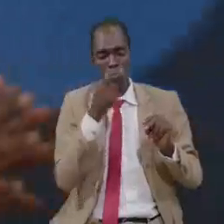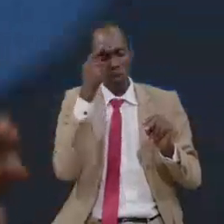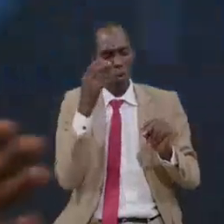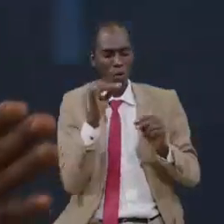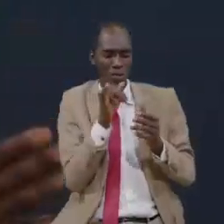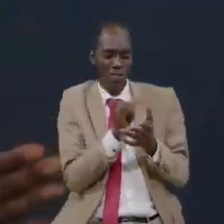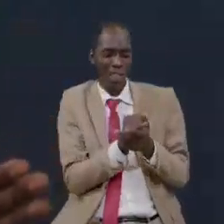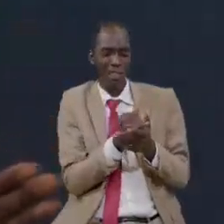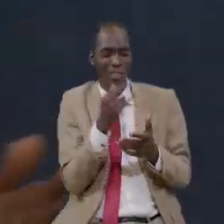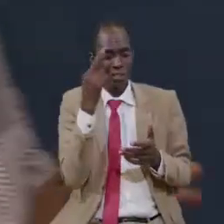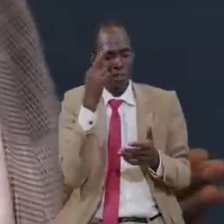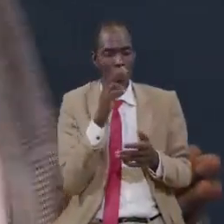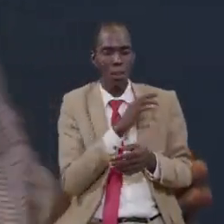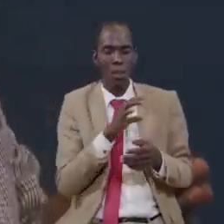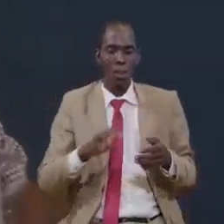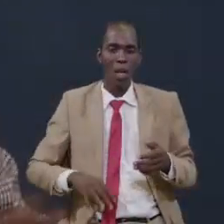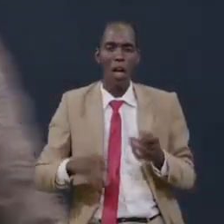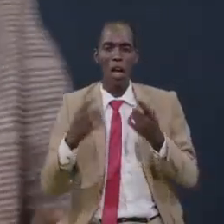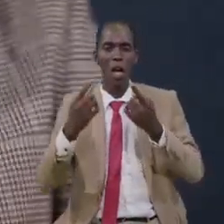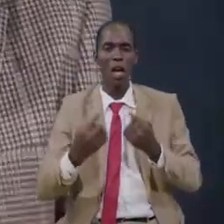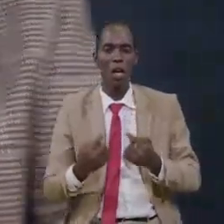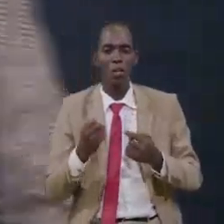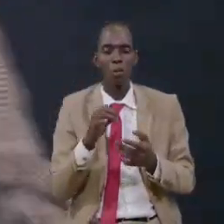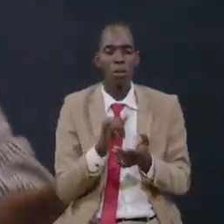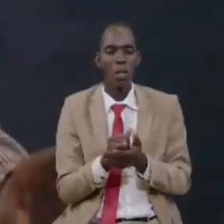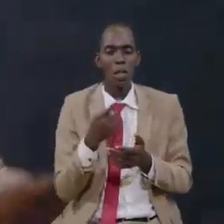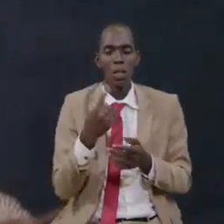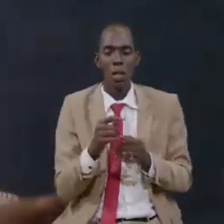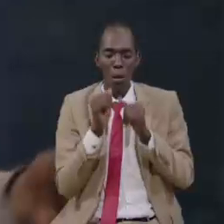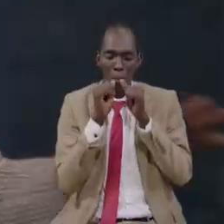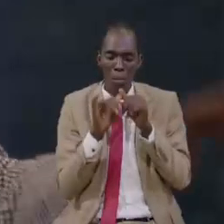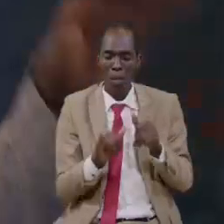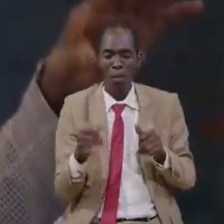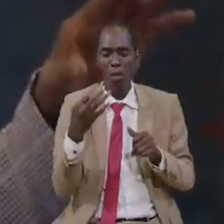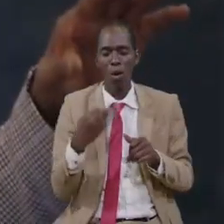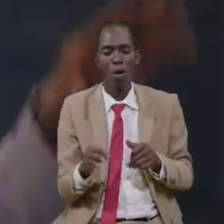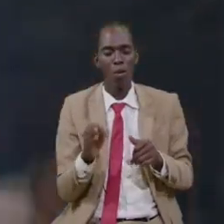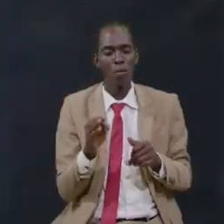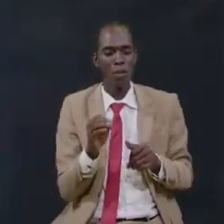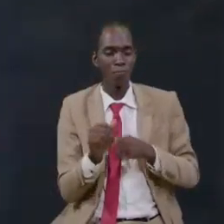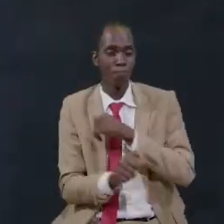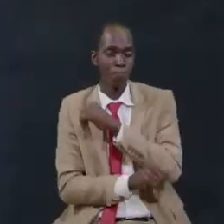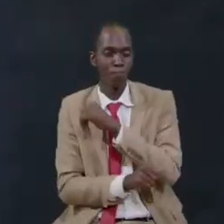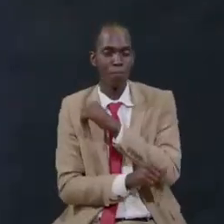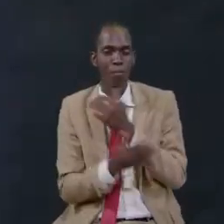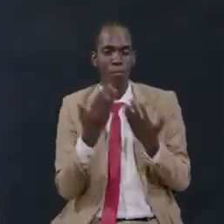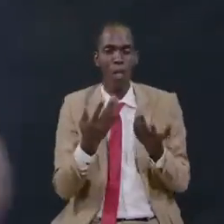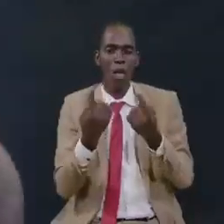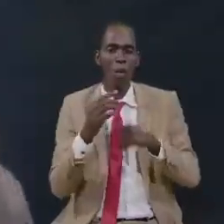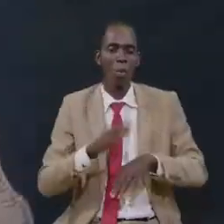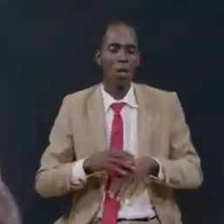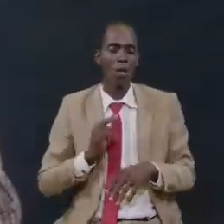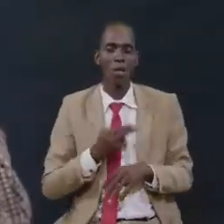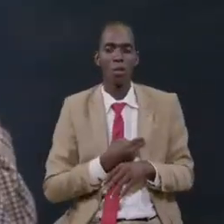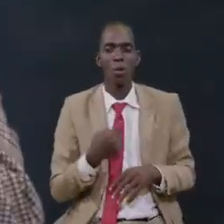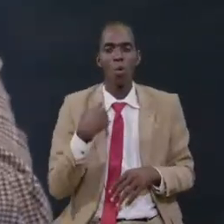that the blessing of Abraham might come upon us who are Gentiles.